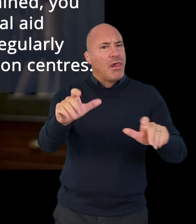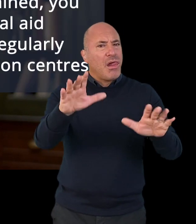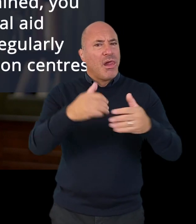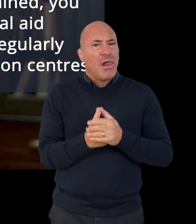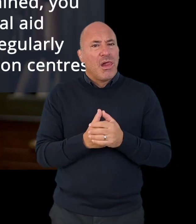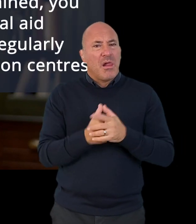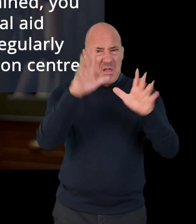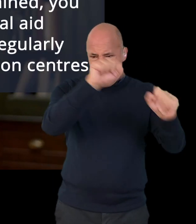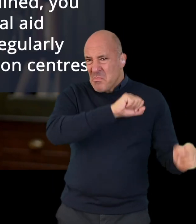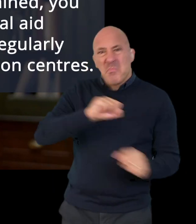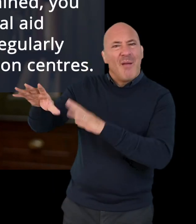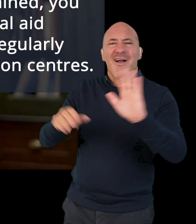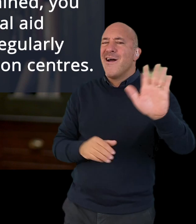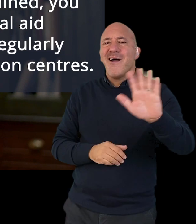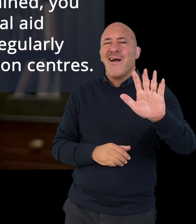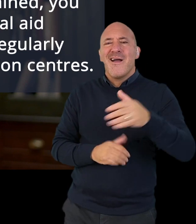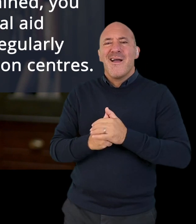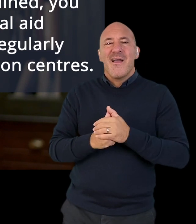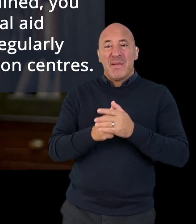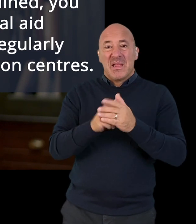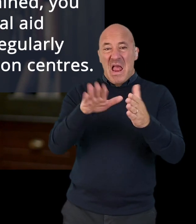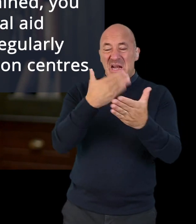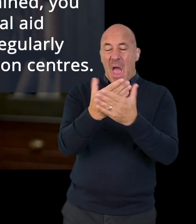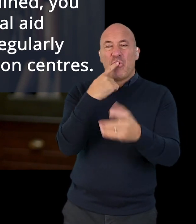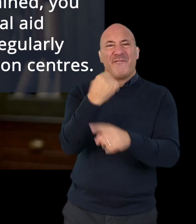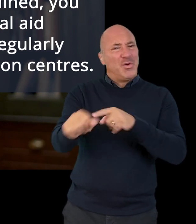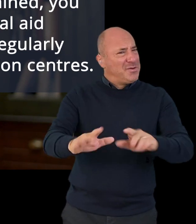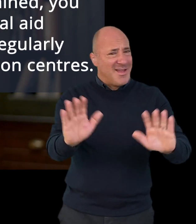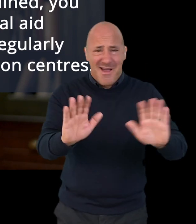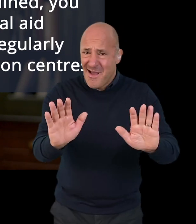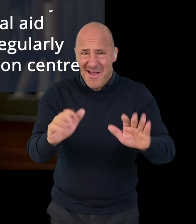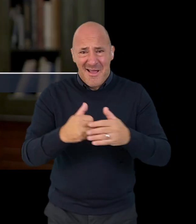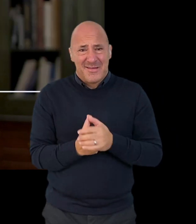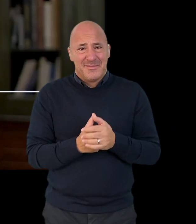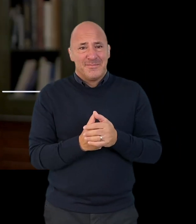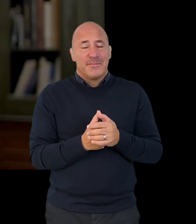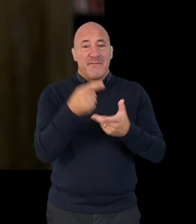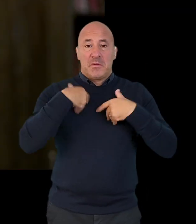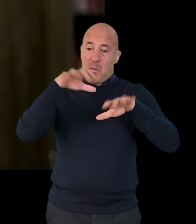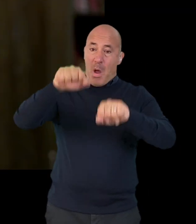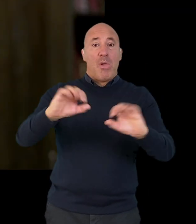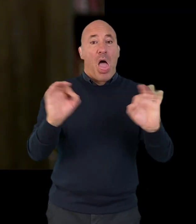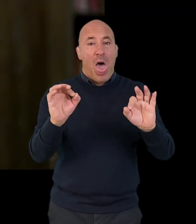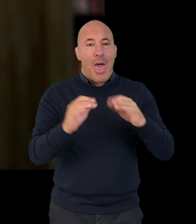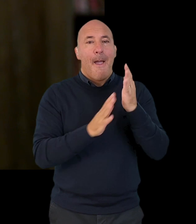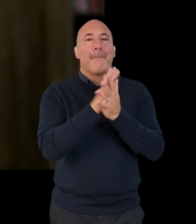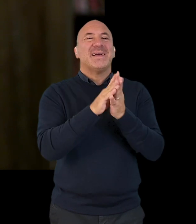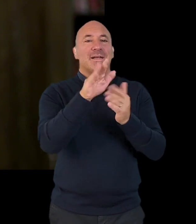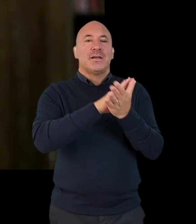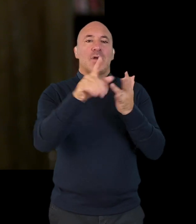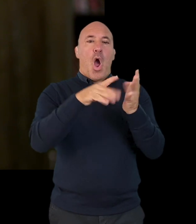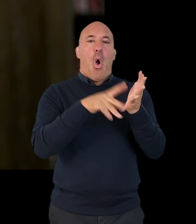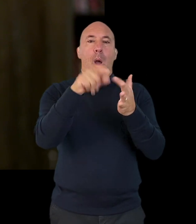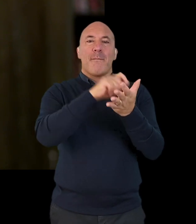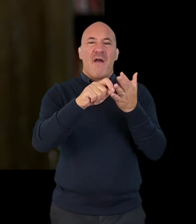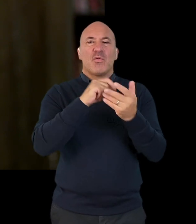claim. It doesn't mean that you're being removed. It doesn't mean that your asylum claim will be refused. If you're not detained,